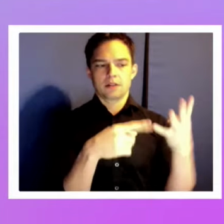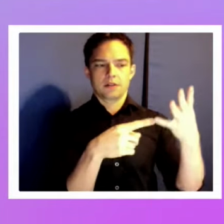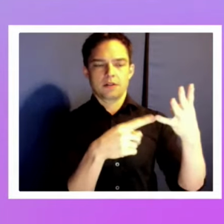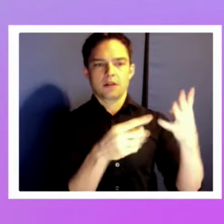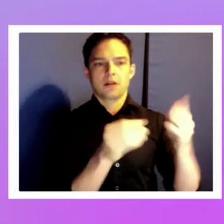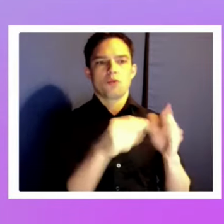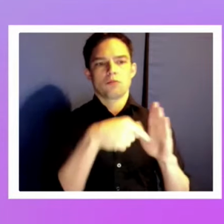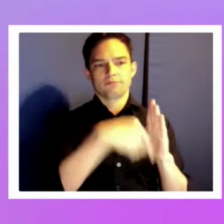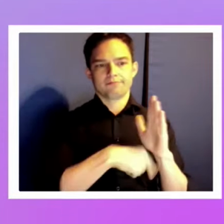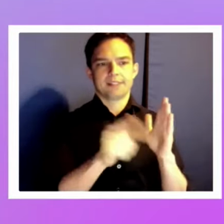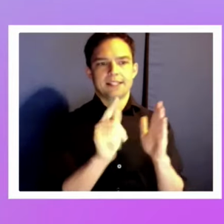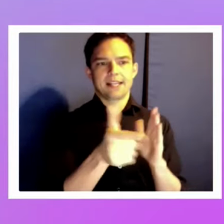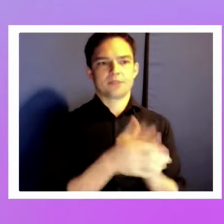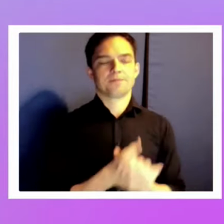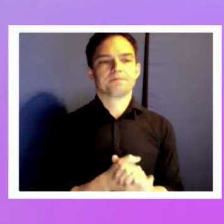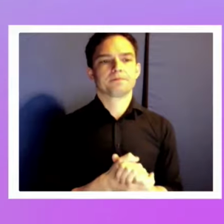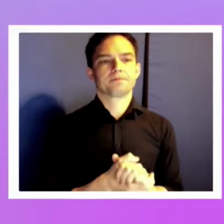later.